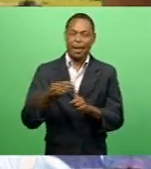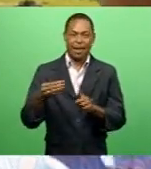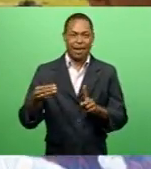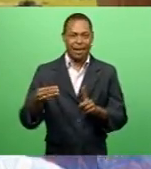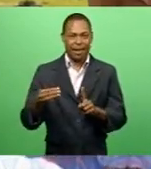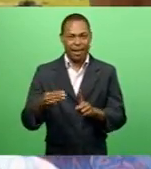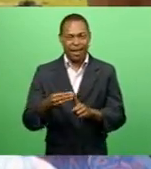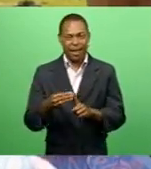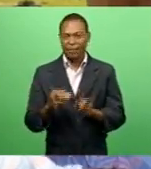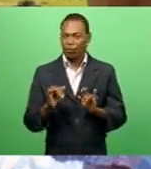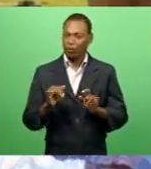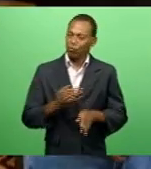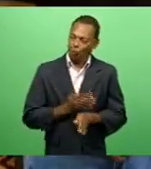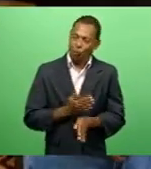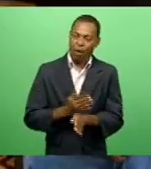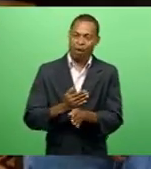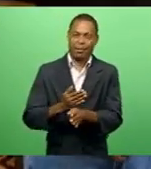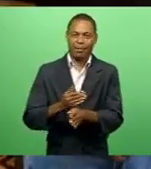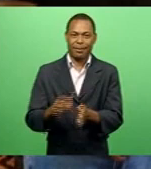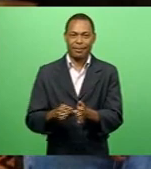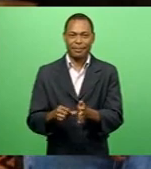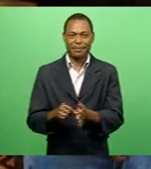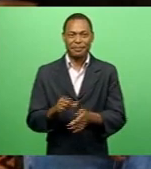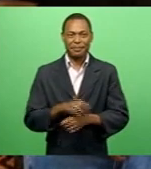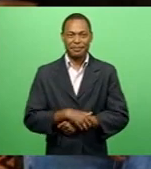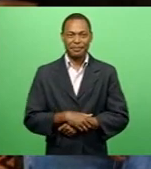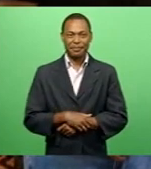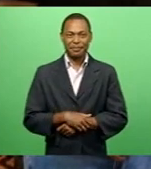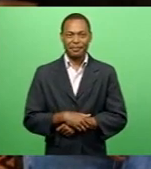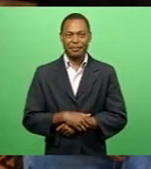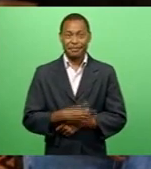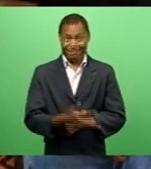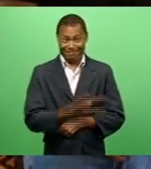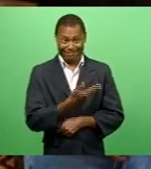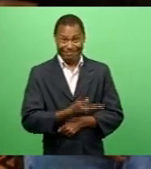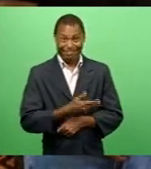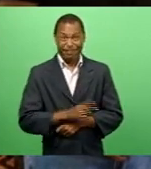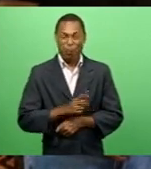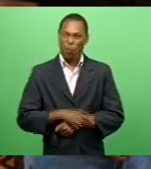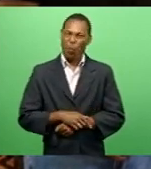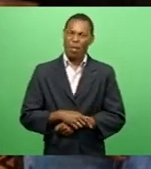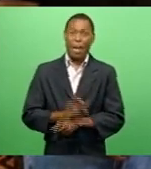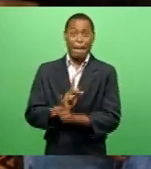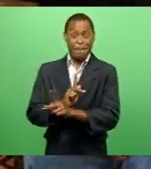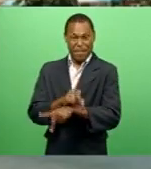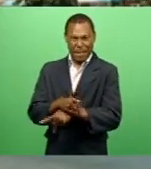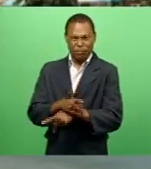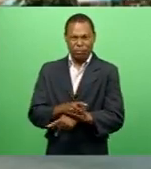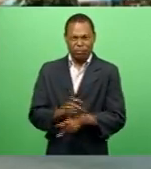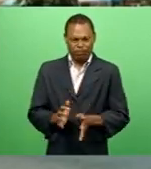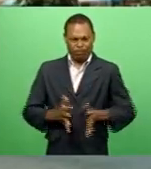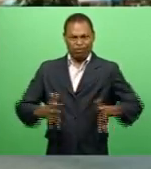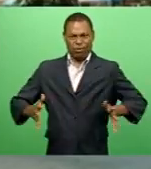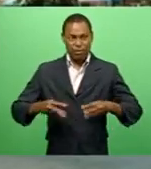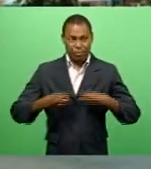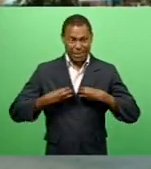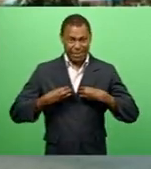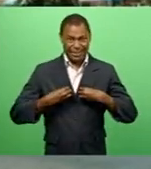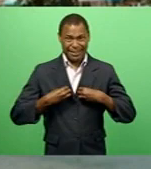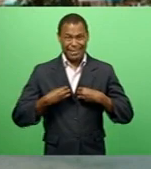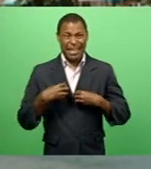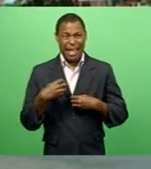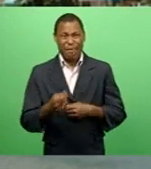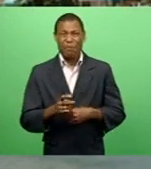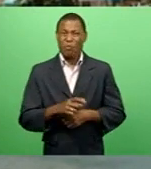hard is the key to success. Williame Nangelivuki's passion to further his business has allowed him to install a